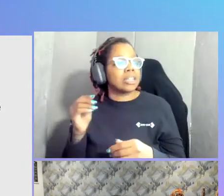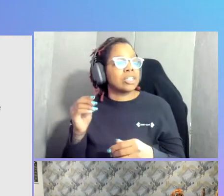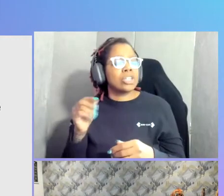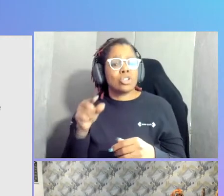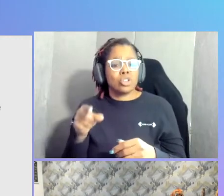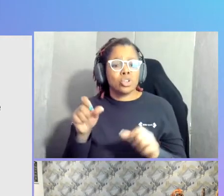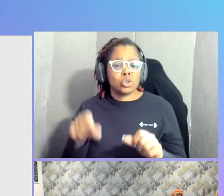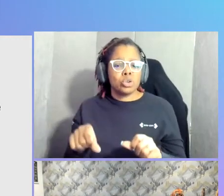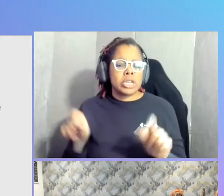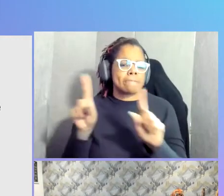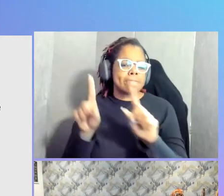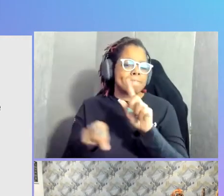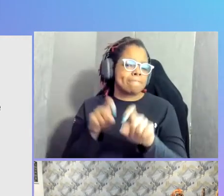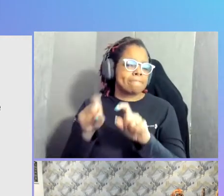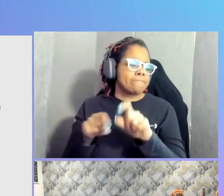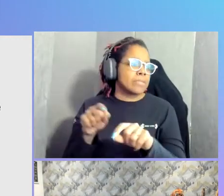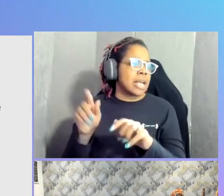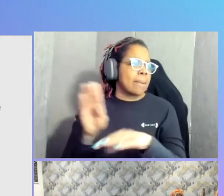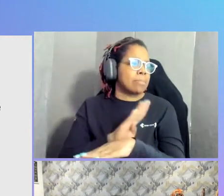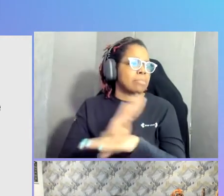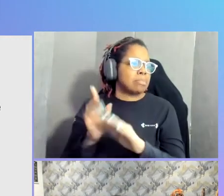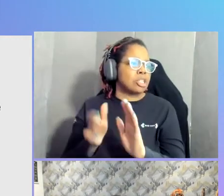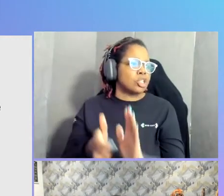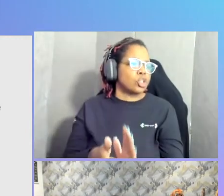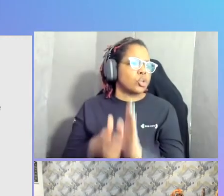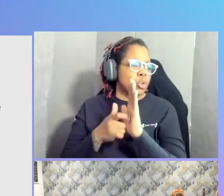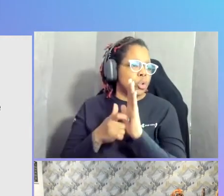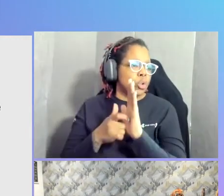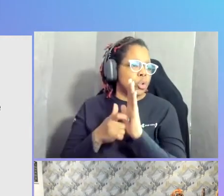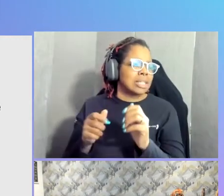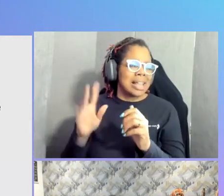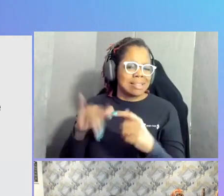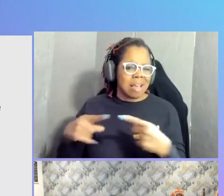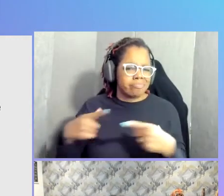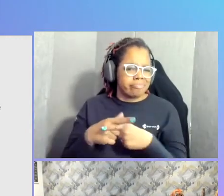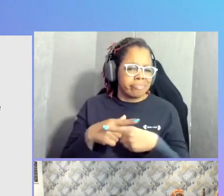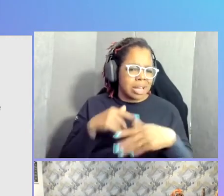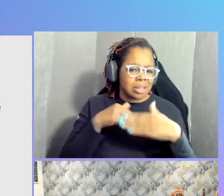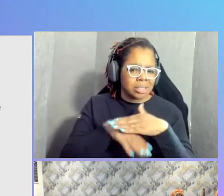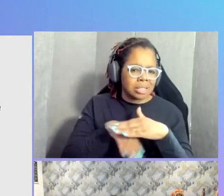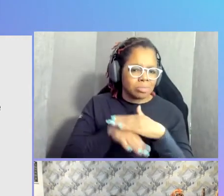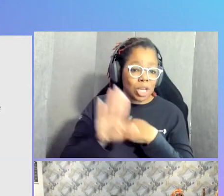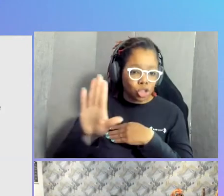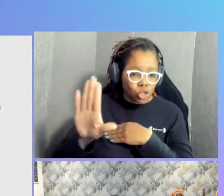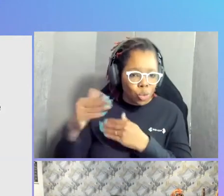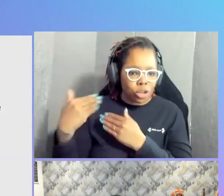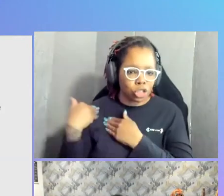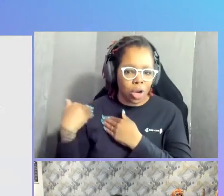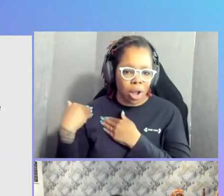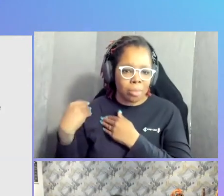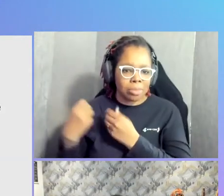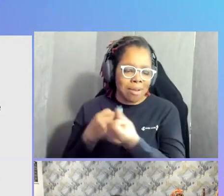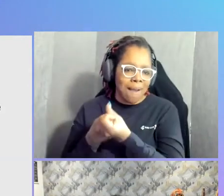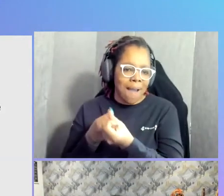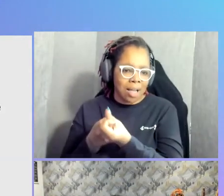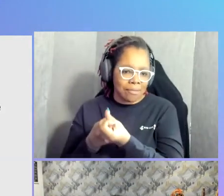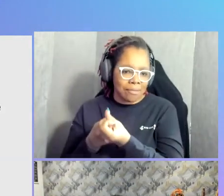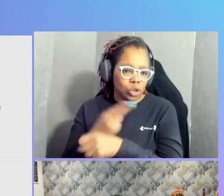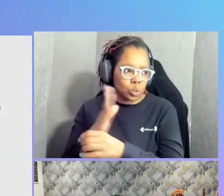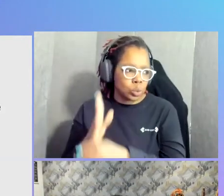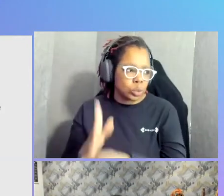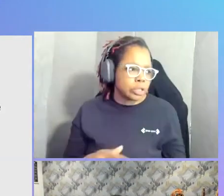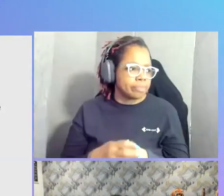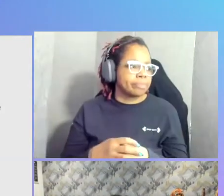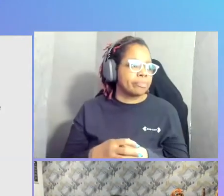can question business requirements which violate accessibility. It's your job to advocate for the user